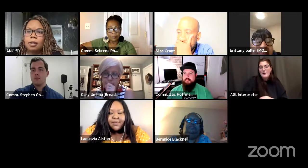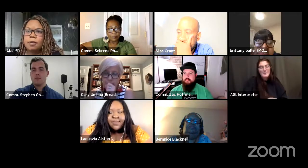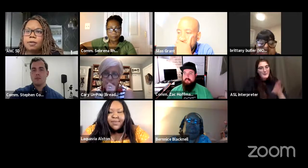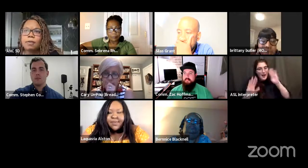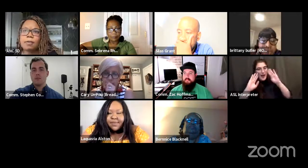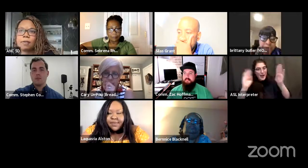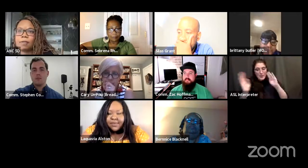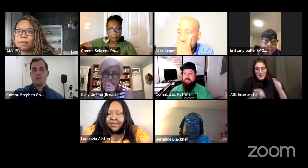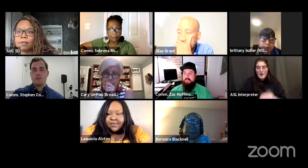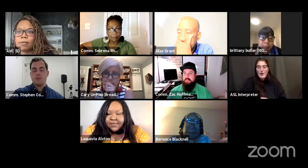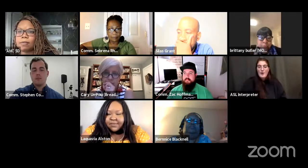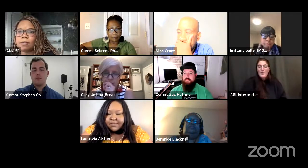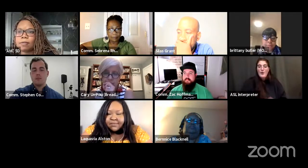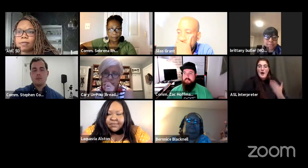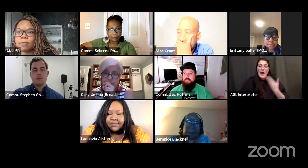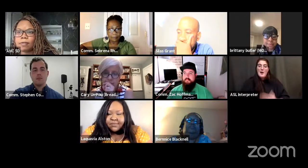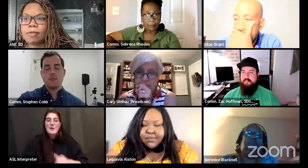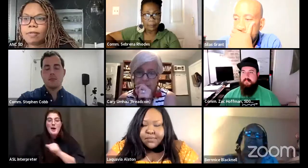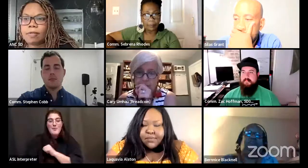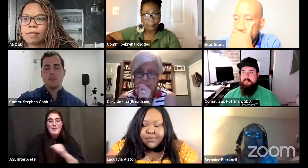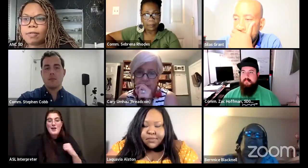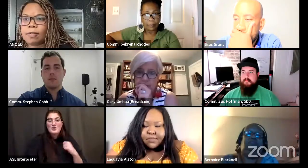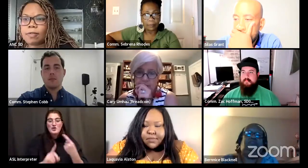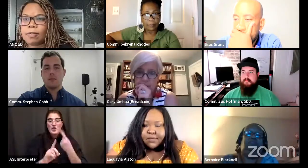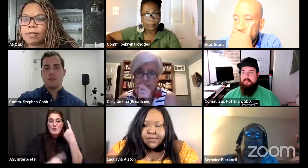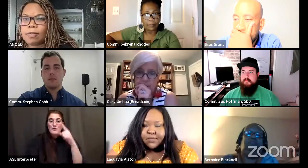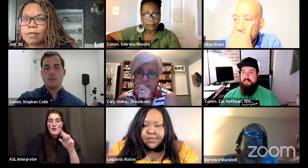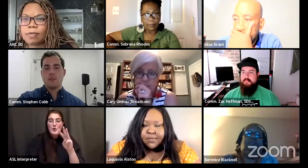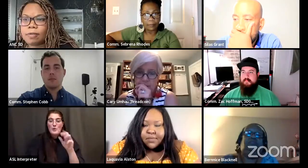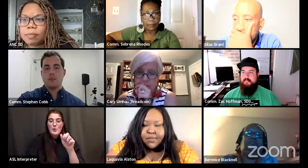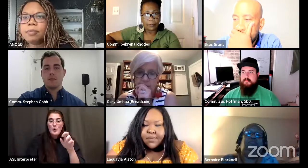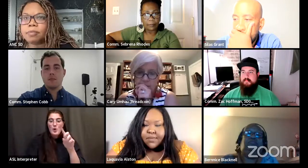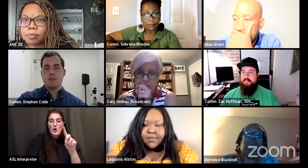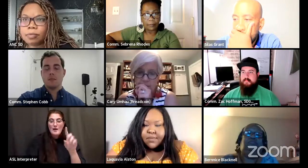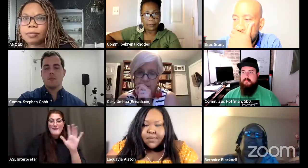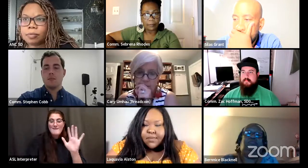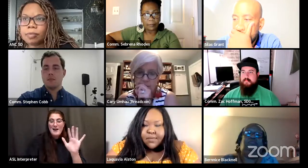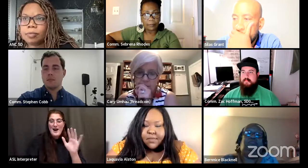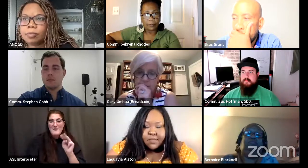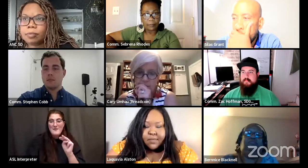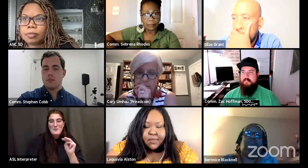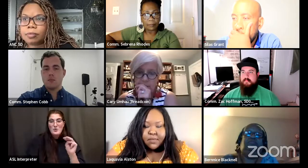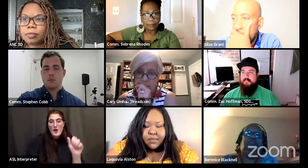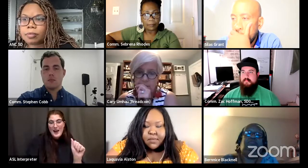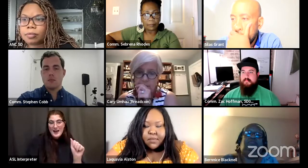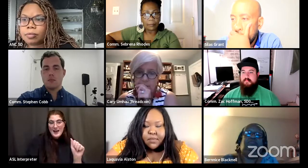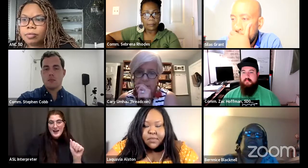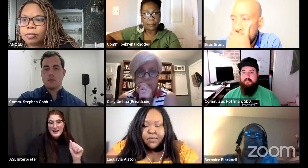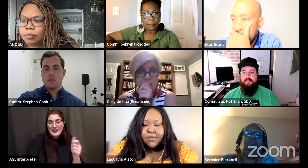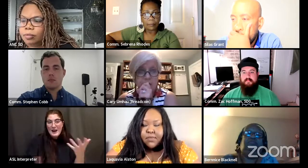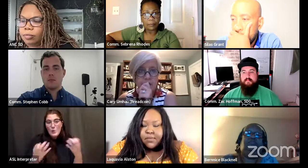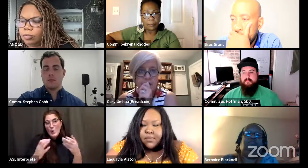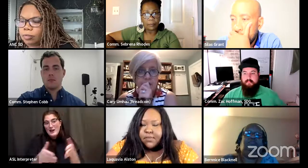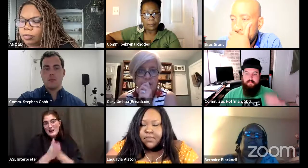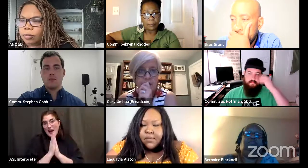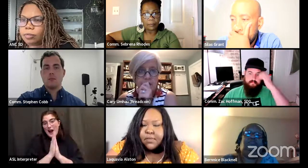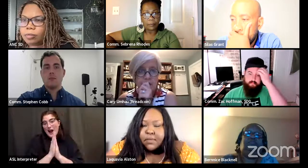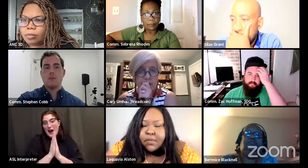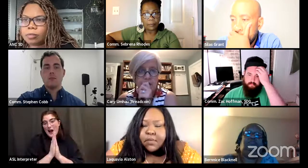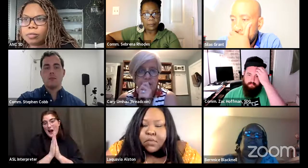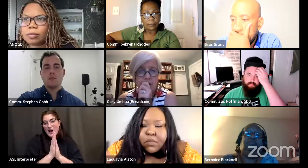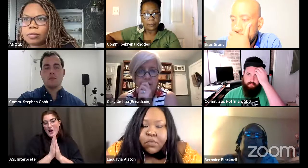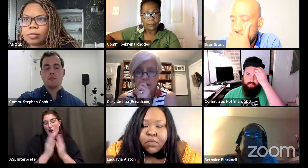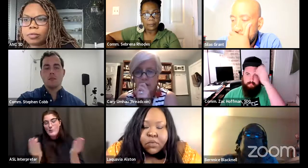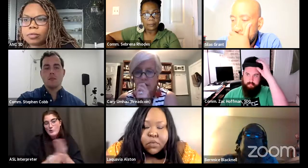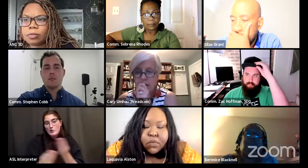Hello, I'm one of the administrators for the Ward 5 Mutual Aid, and I just wanted to ask you if we have you